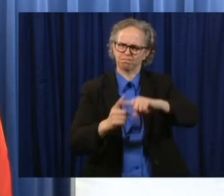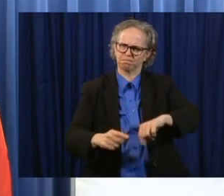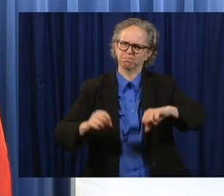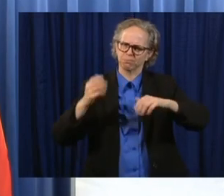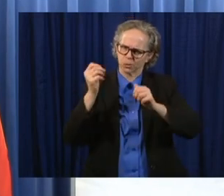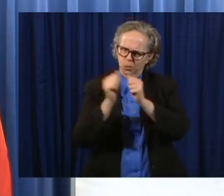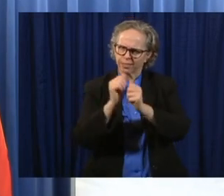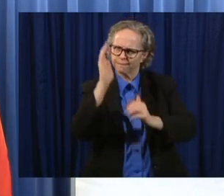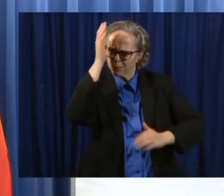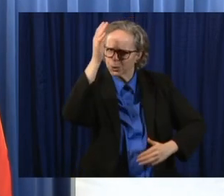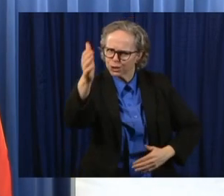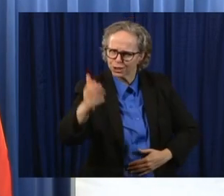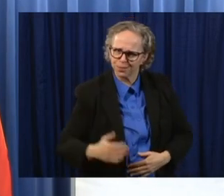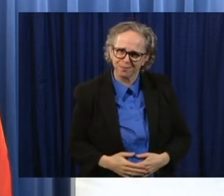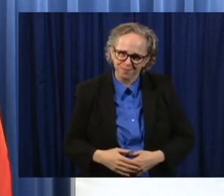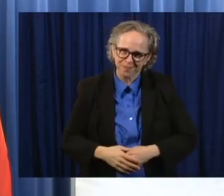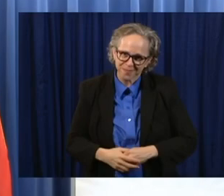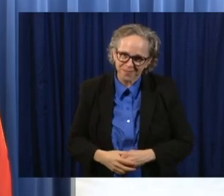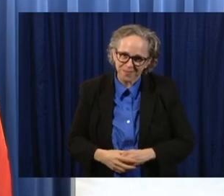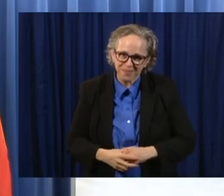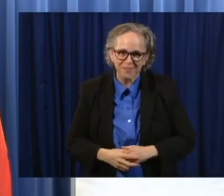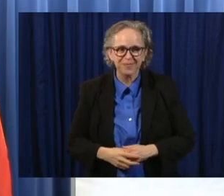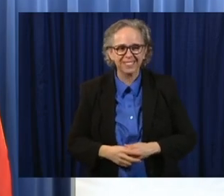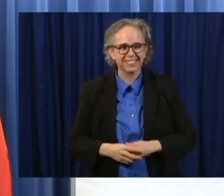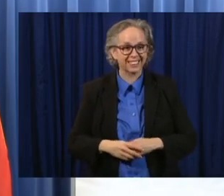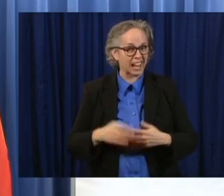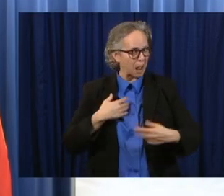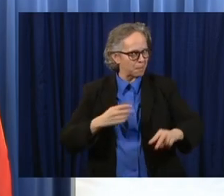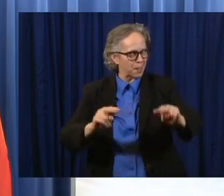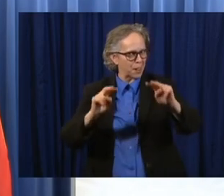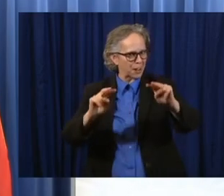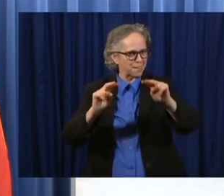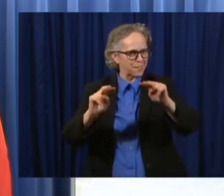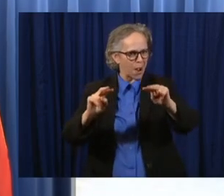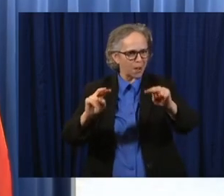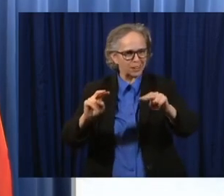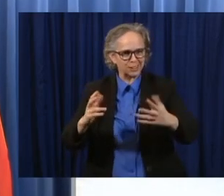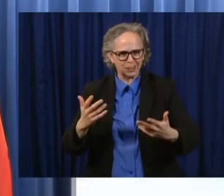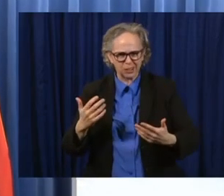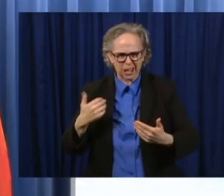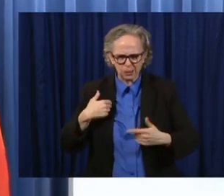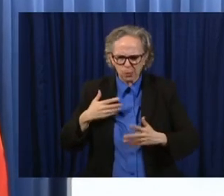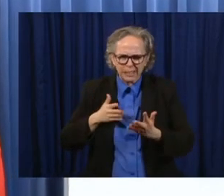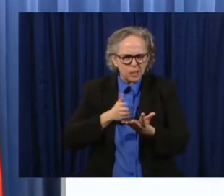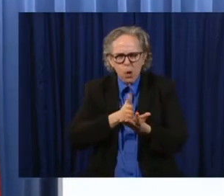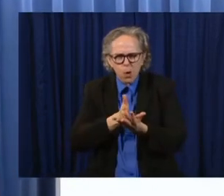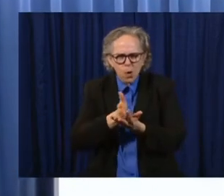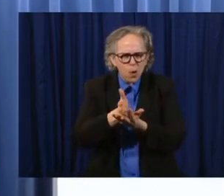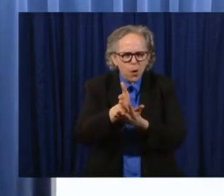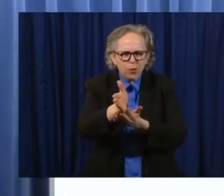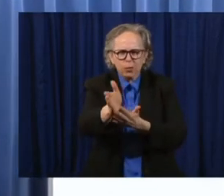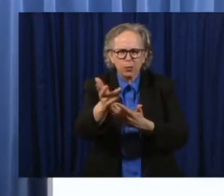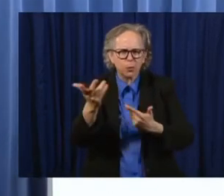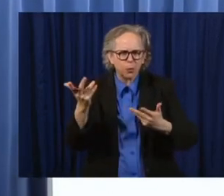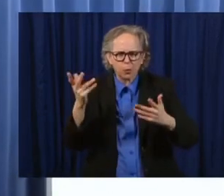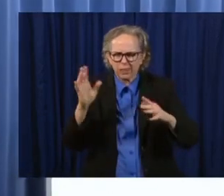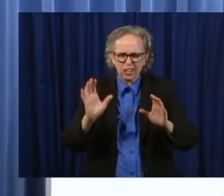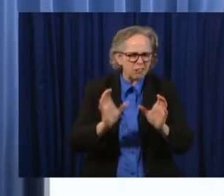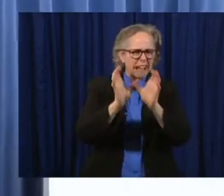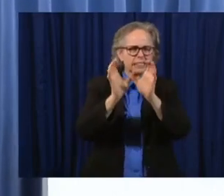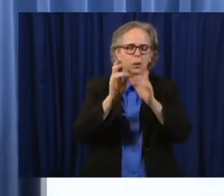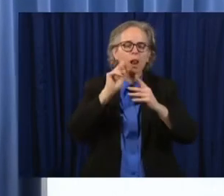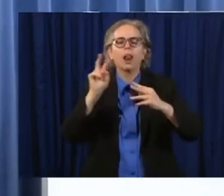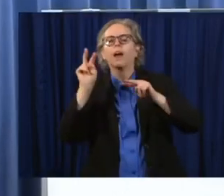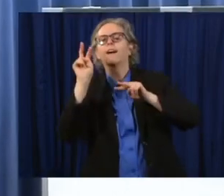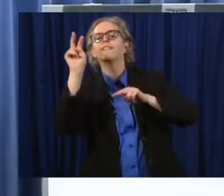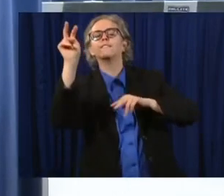to, as we go through this COVID-19 crisis, looking forward to a better day.